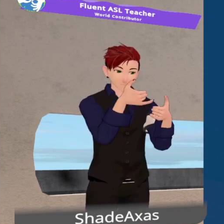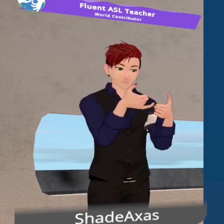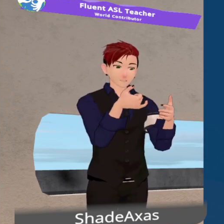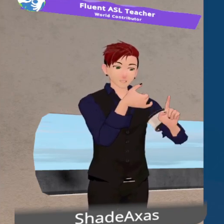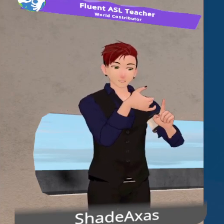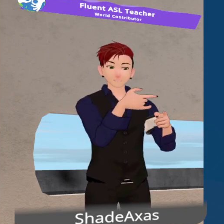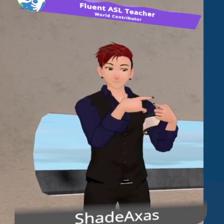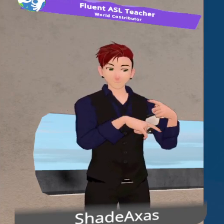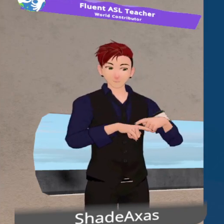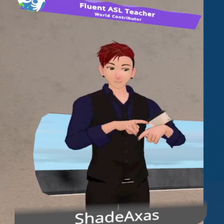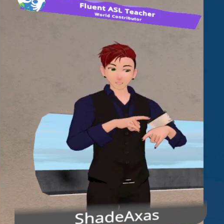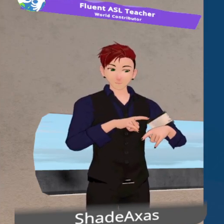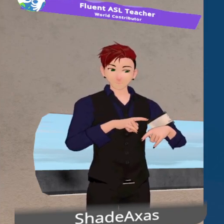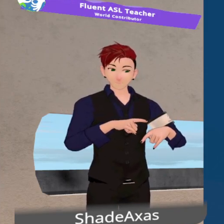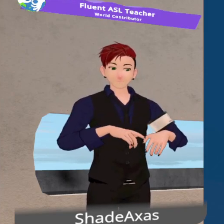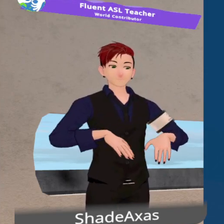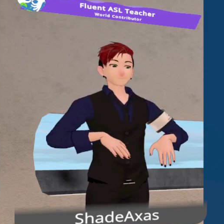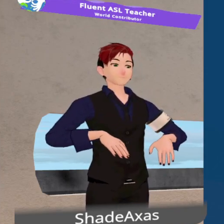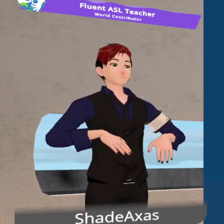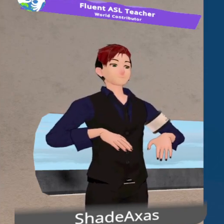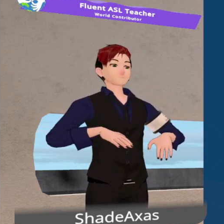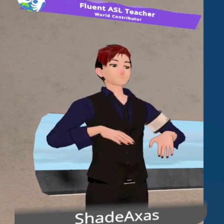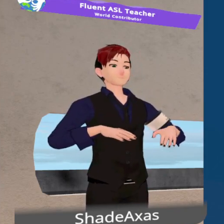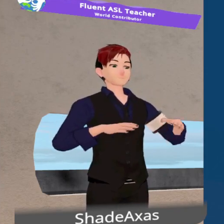sentence has a sign.